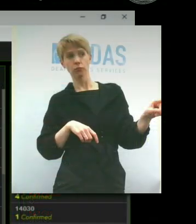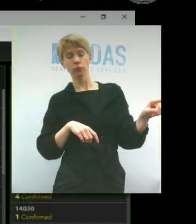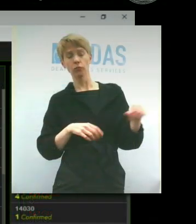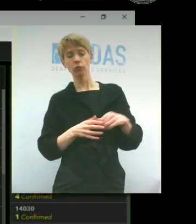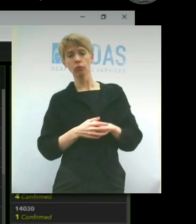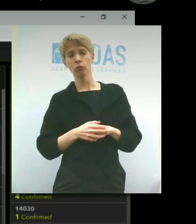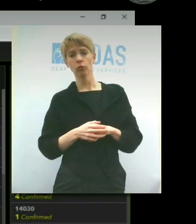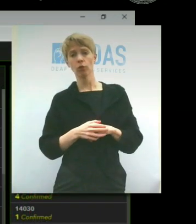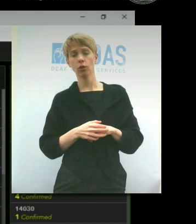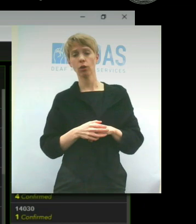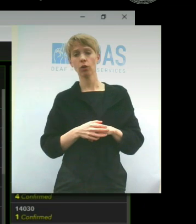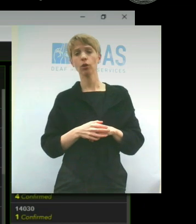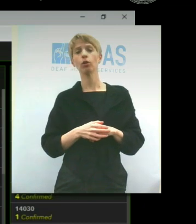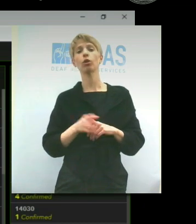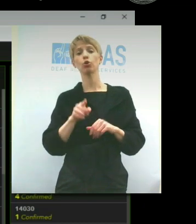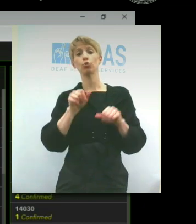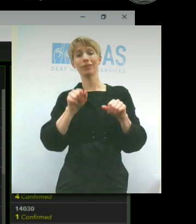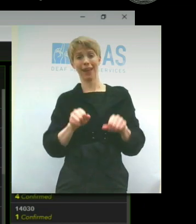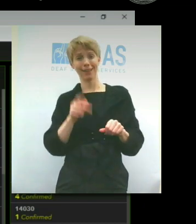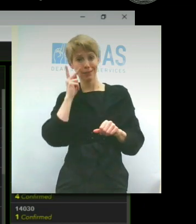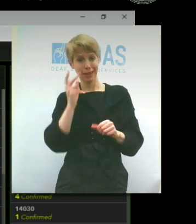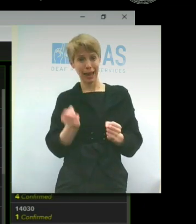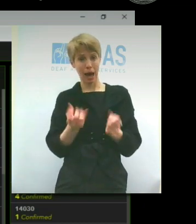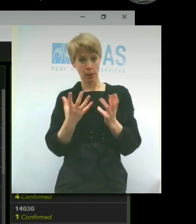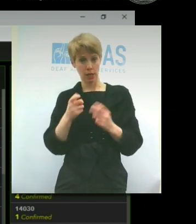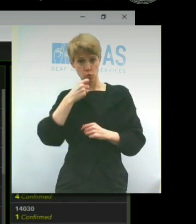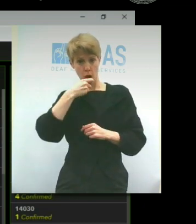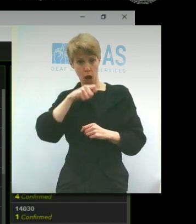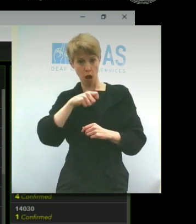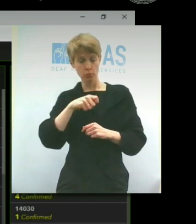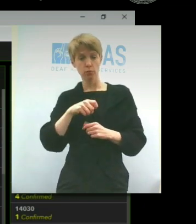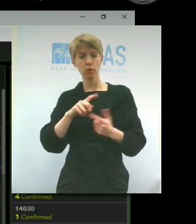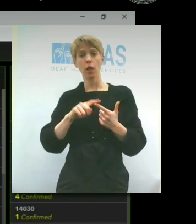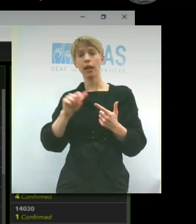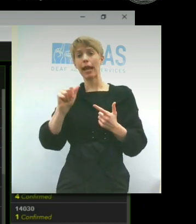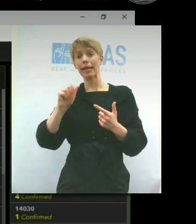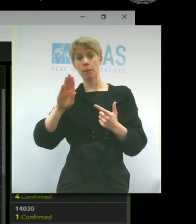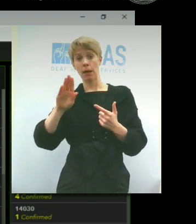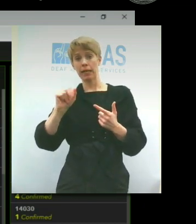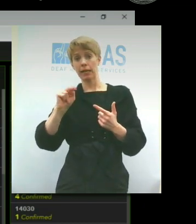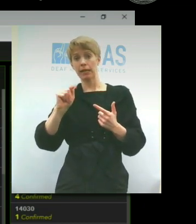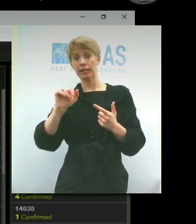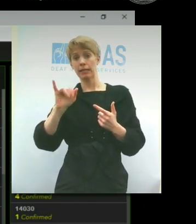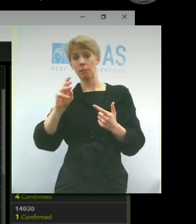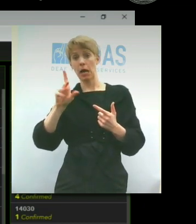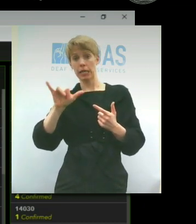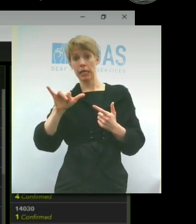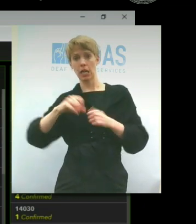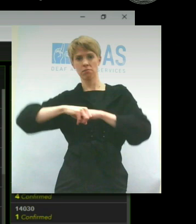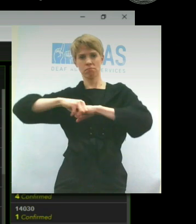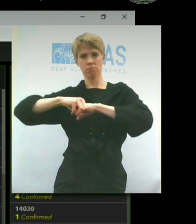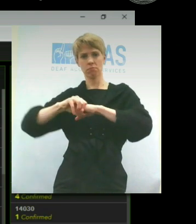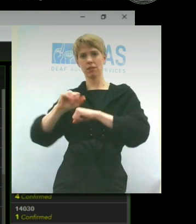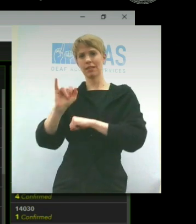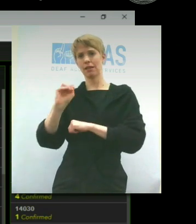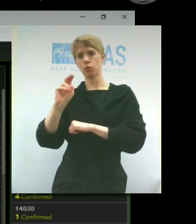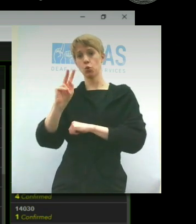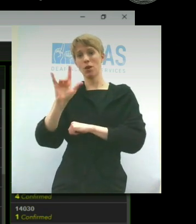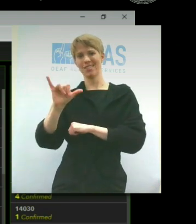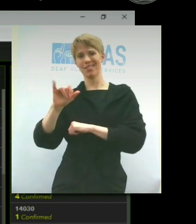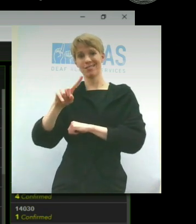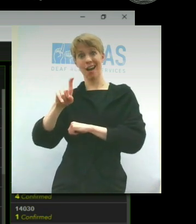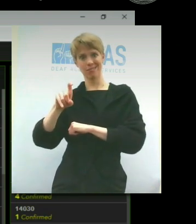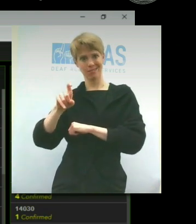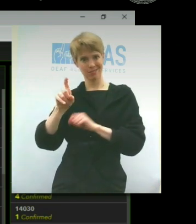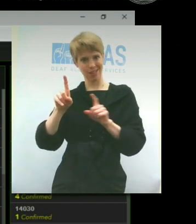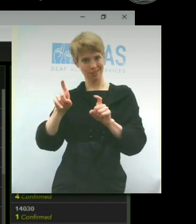this percentage of swabs. And then we also put the antibody tests on there that have been completed, 21,139, and the